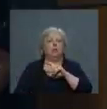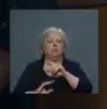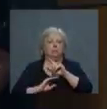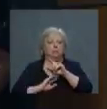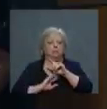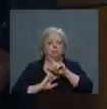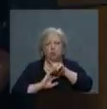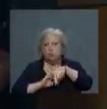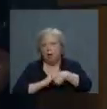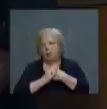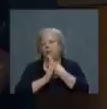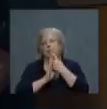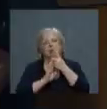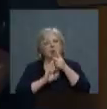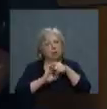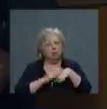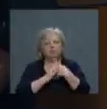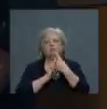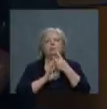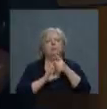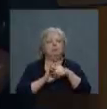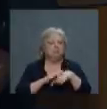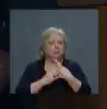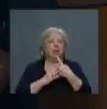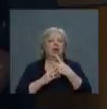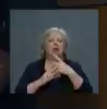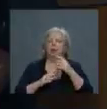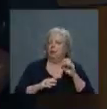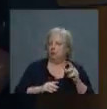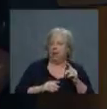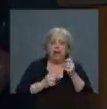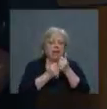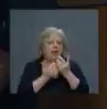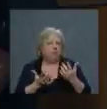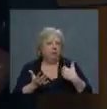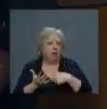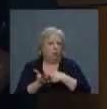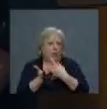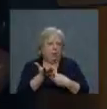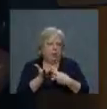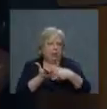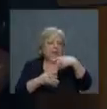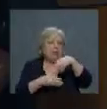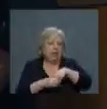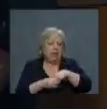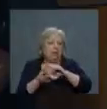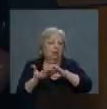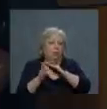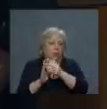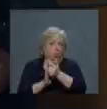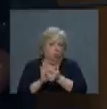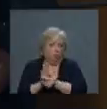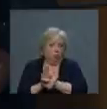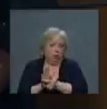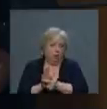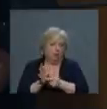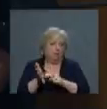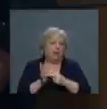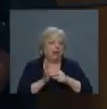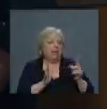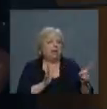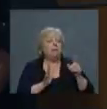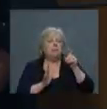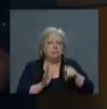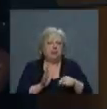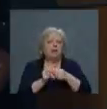24/7. Okay. And all the things that we talked about are in the ordinance. In other words, he has to follow